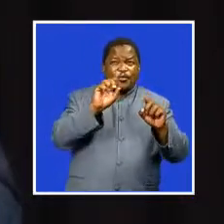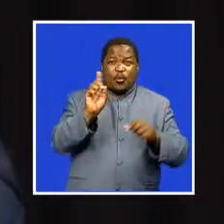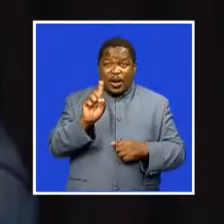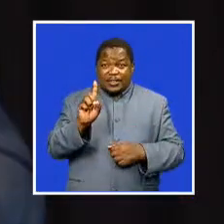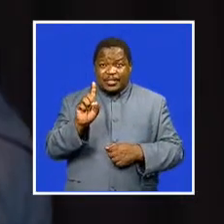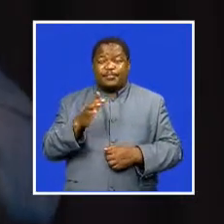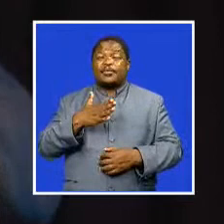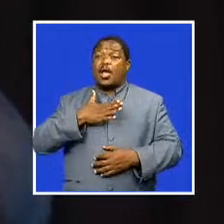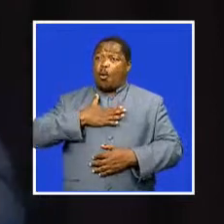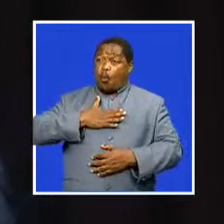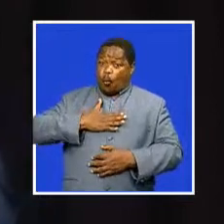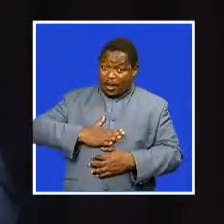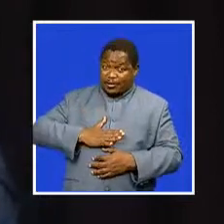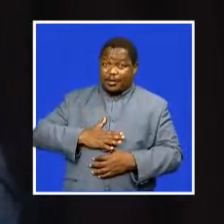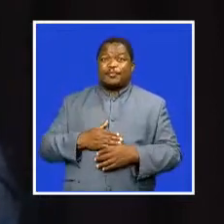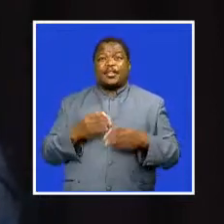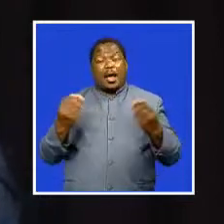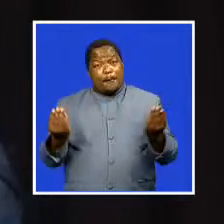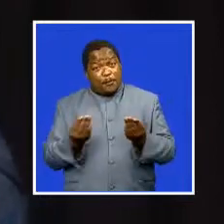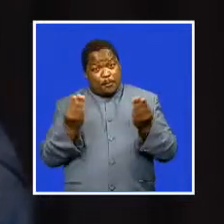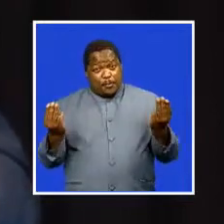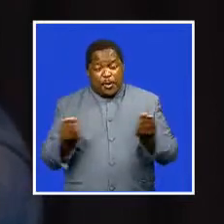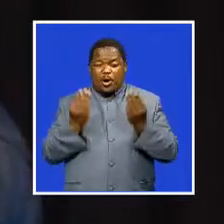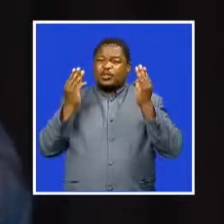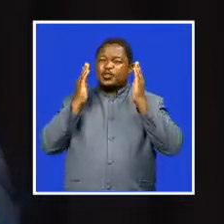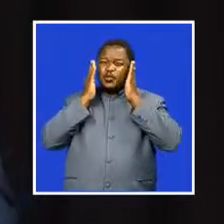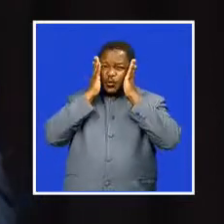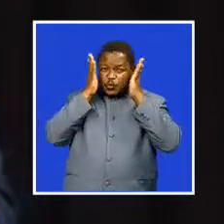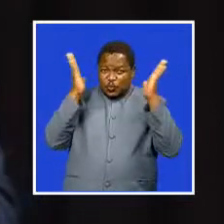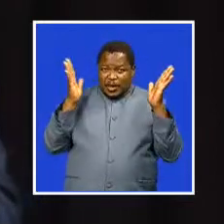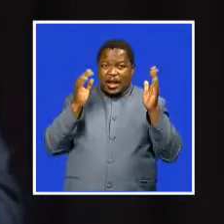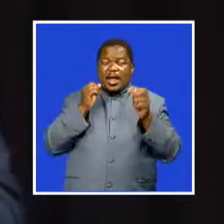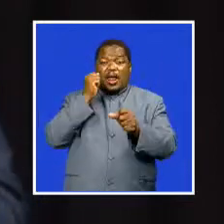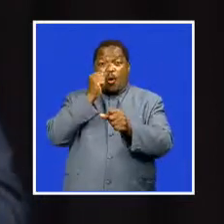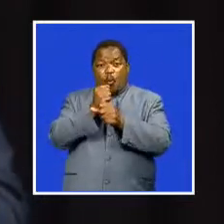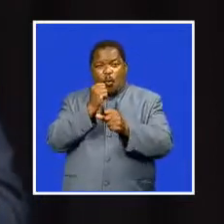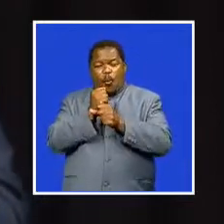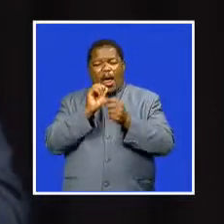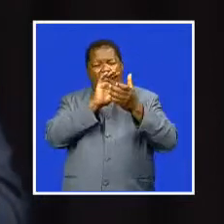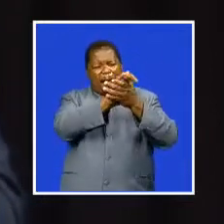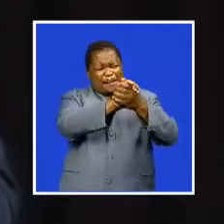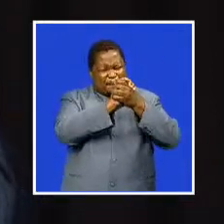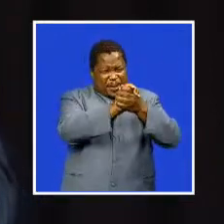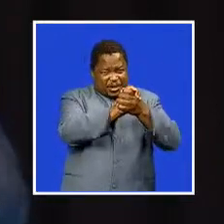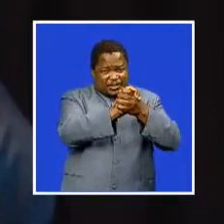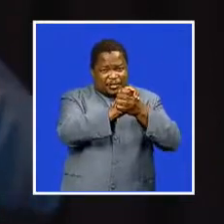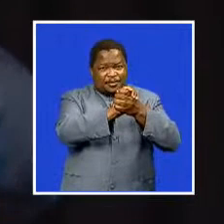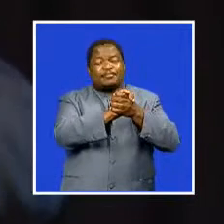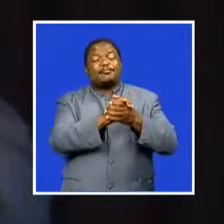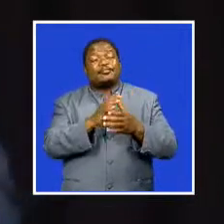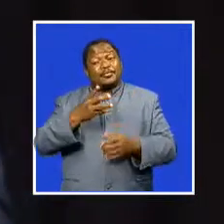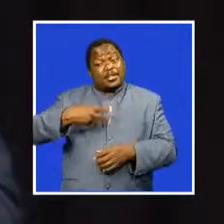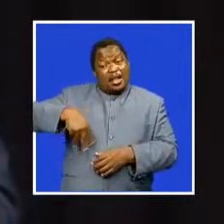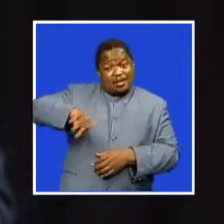kwesibili sisale sishintsha nani indlela lesiphila ngayo sisale sikwemukela lokuthi